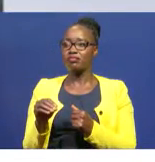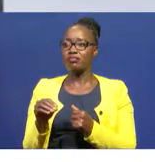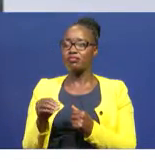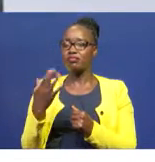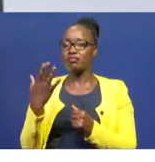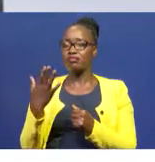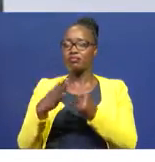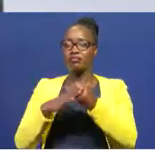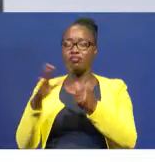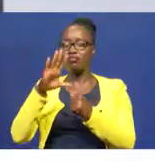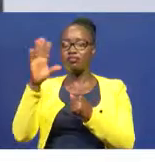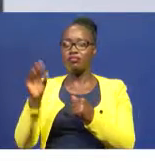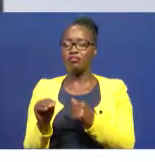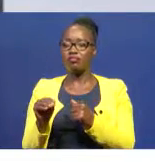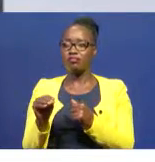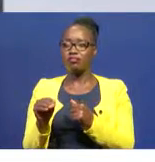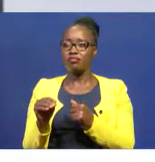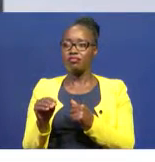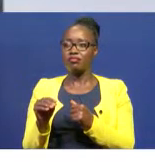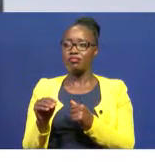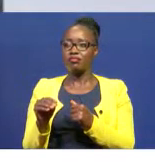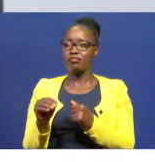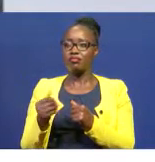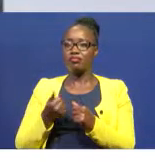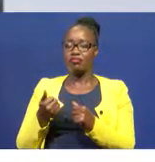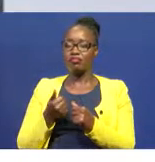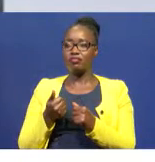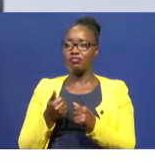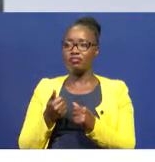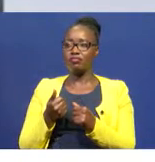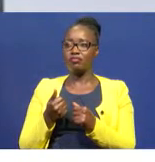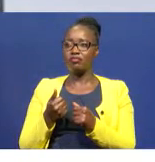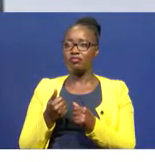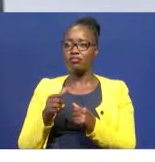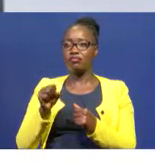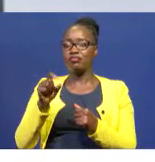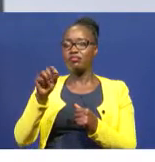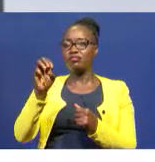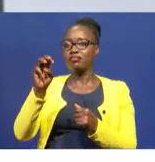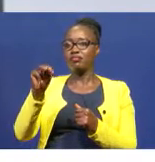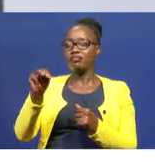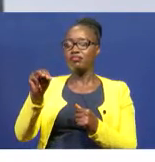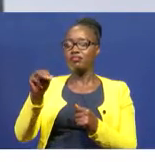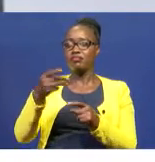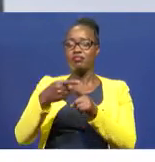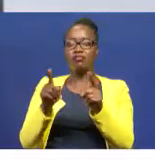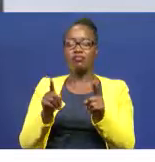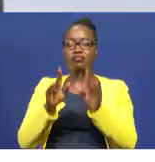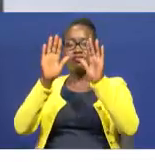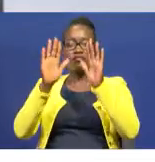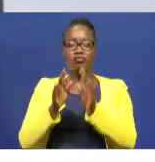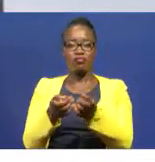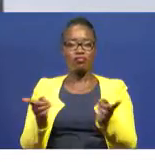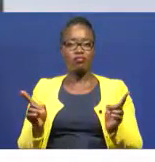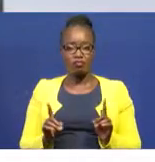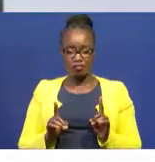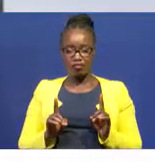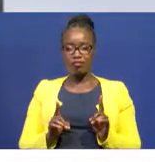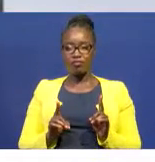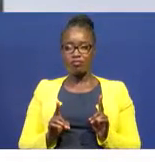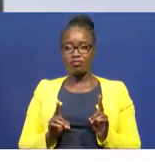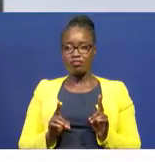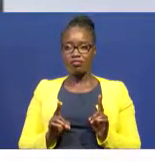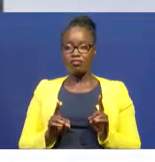and 59% of the girls want to go to STEM pathways. But it's important for us to look